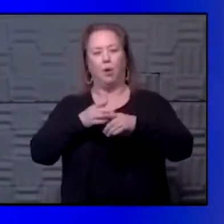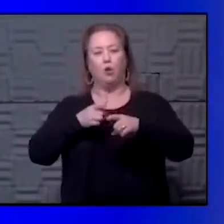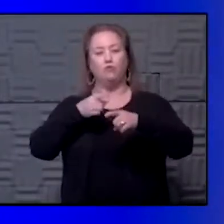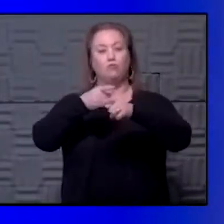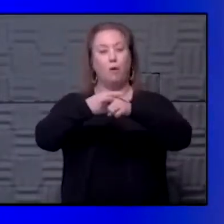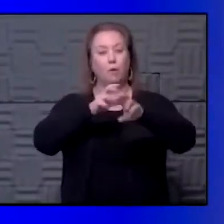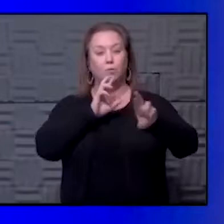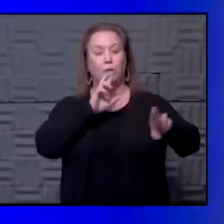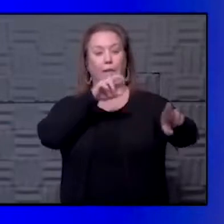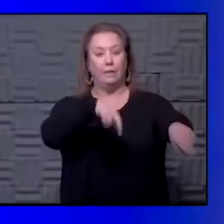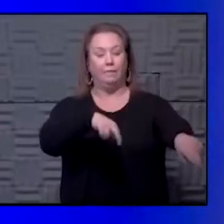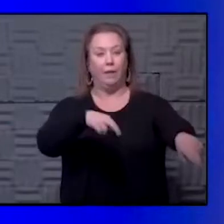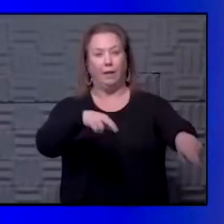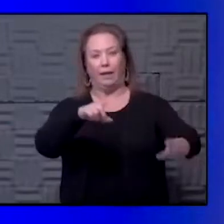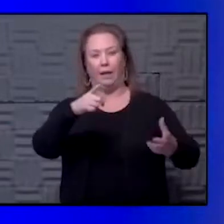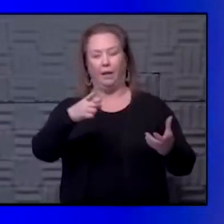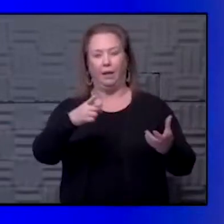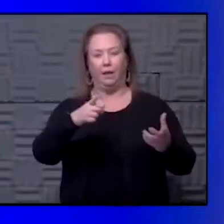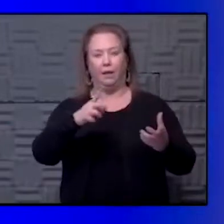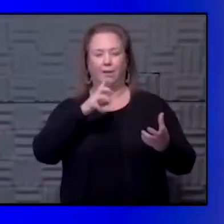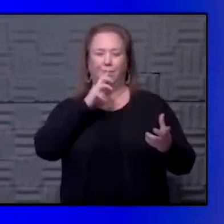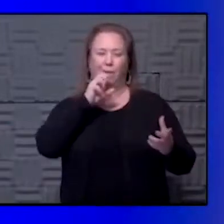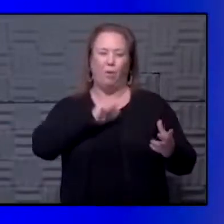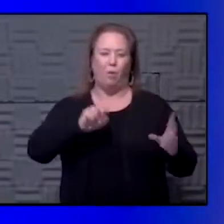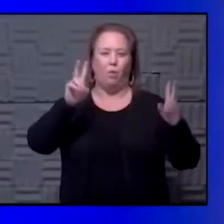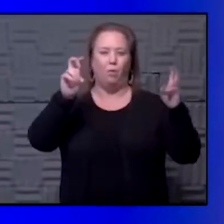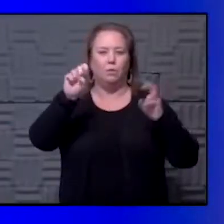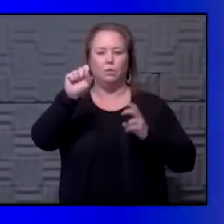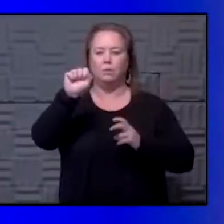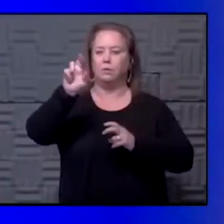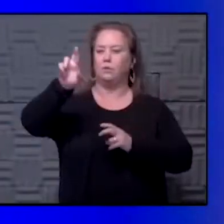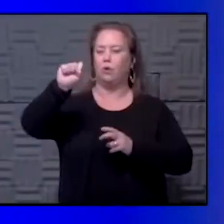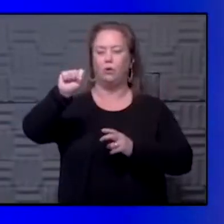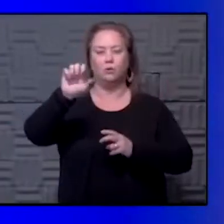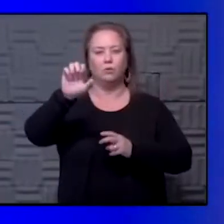cross-reactivity with, I want to say, the old SARS-CoV-2